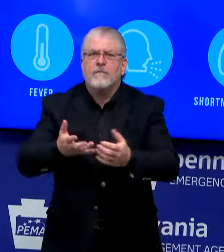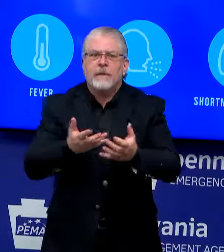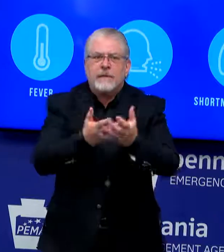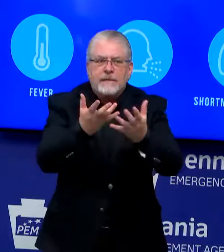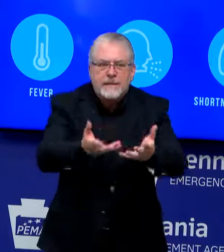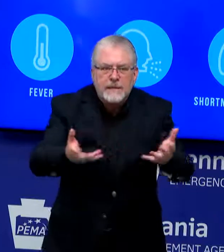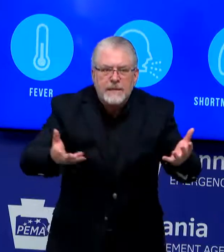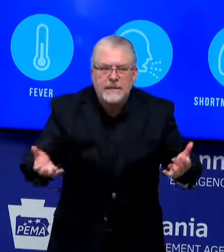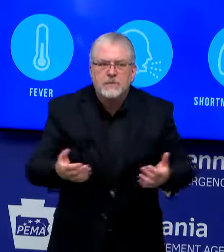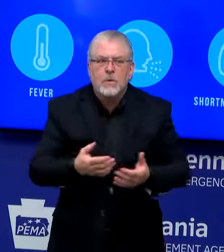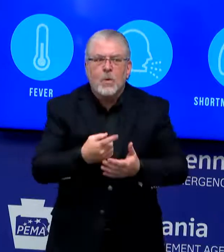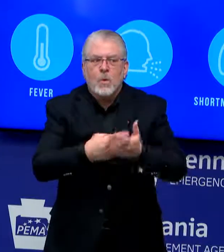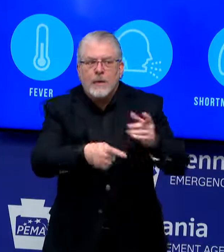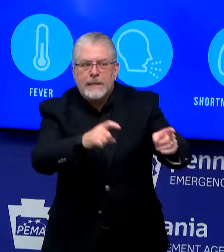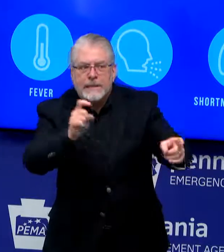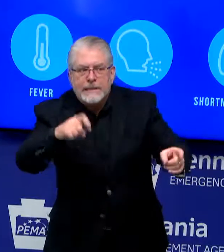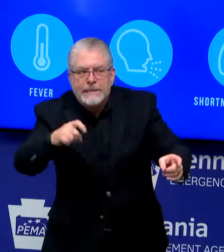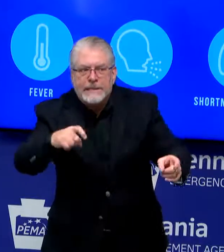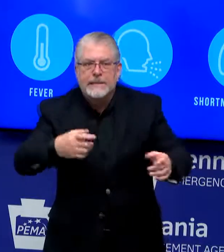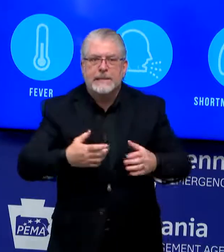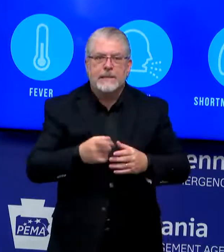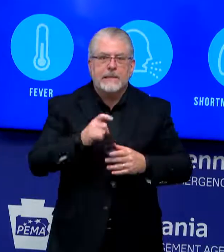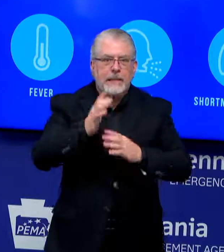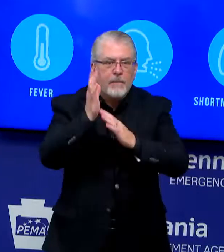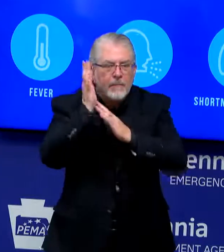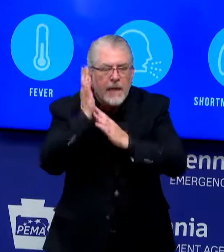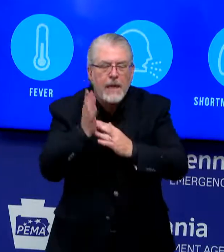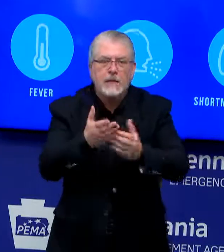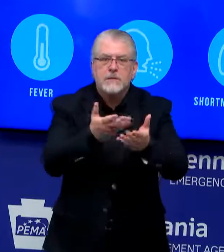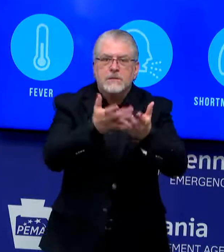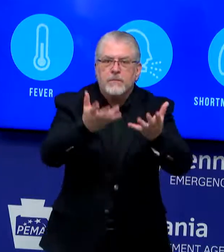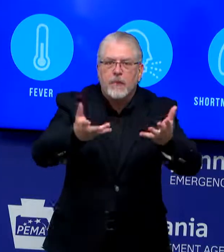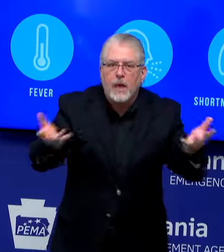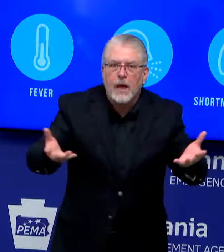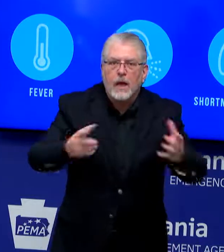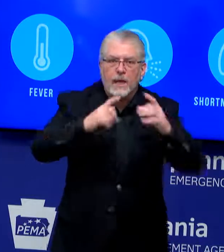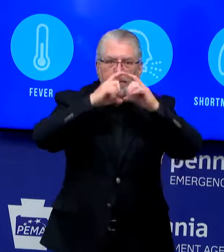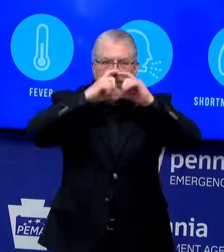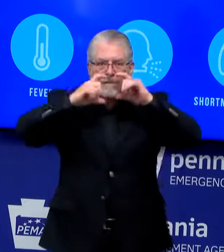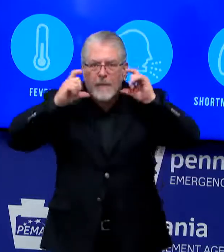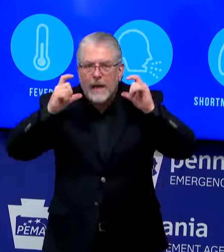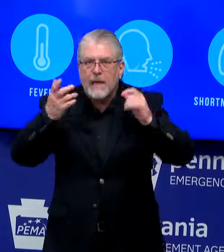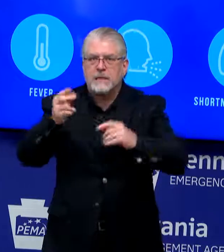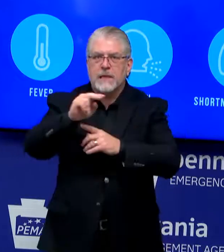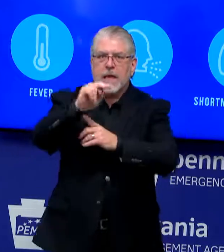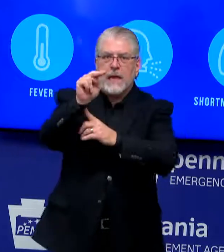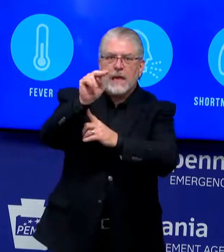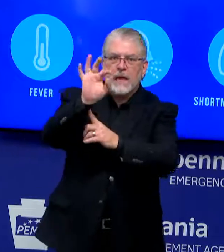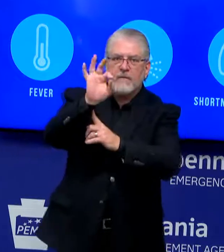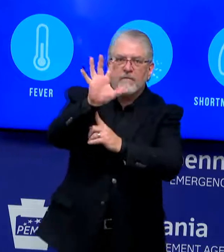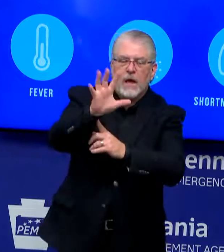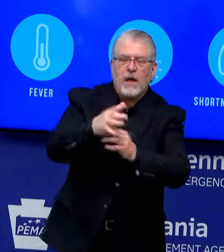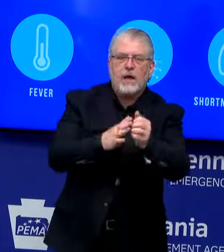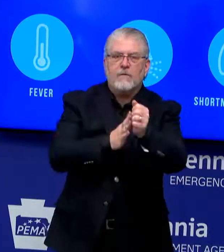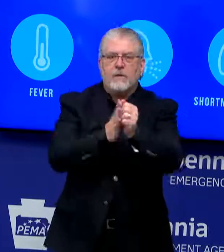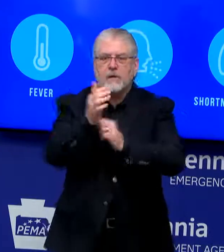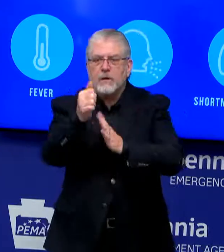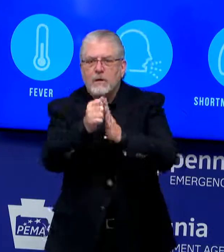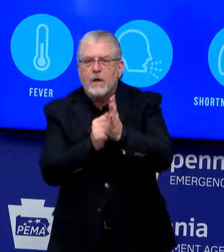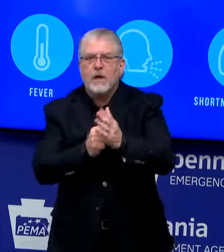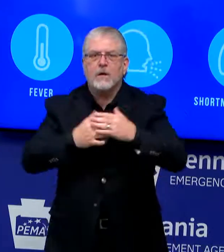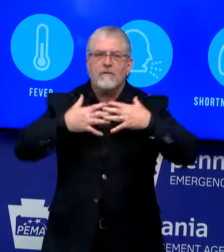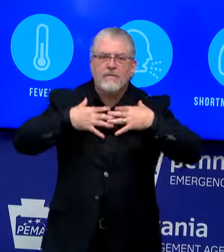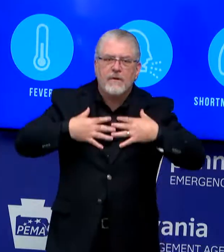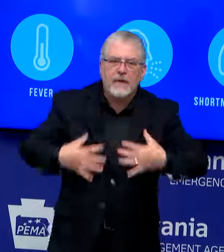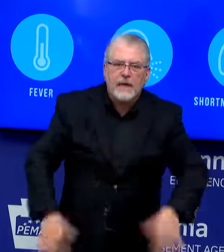have the supplies that they need, such as the N95 masks, but other personal protective equipment, and then the other resources, such